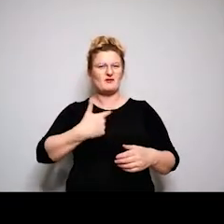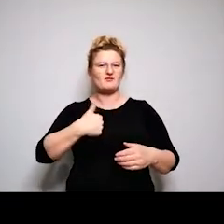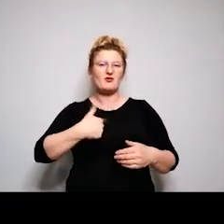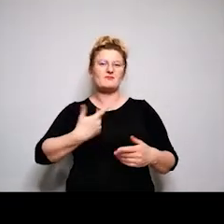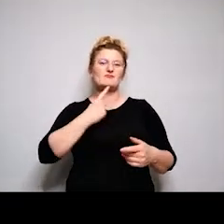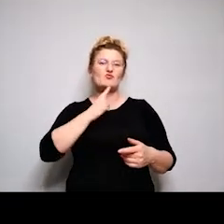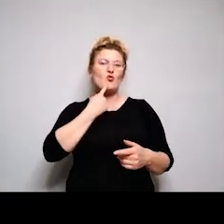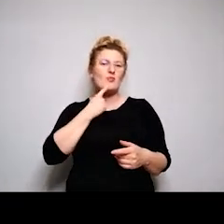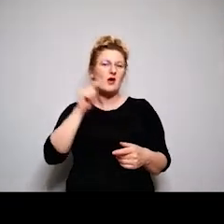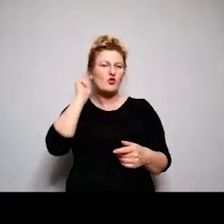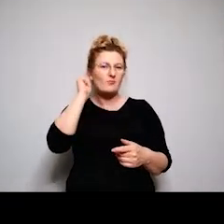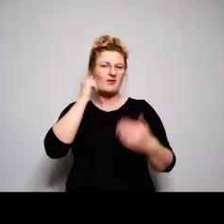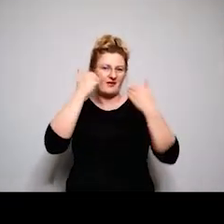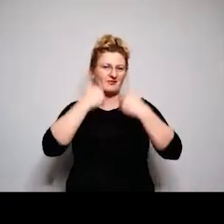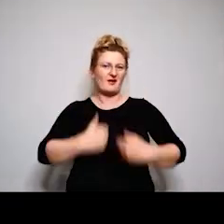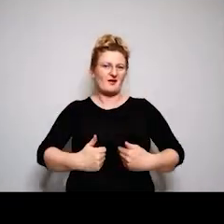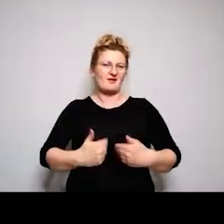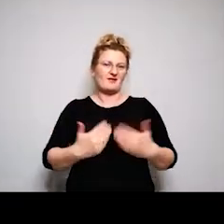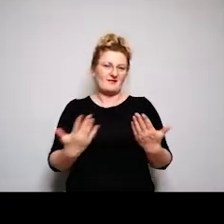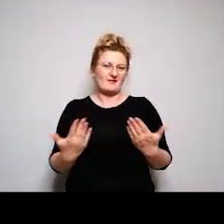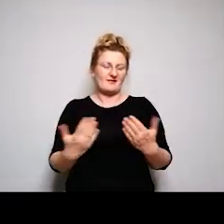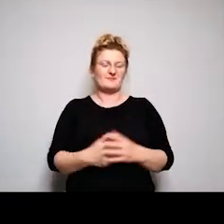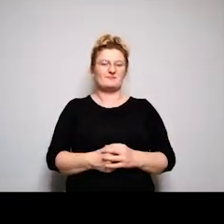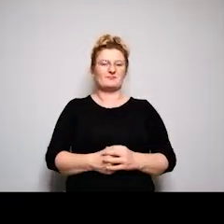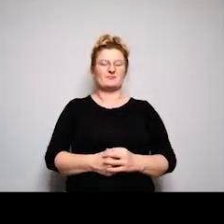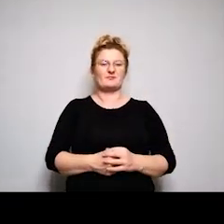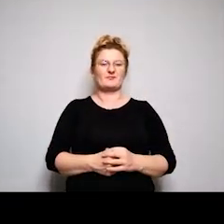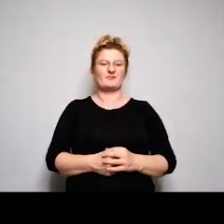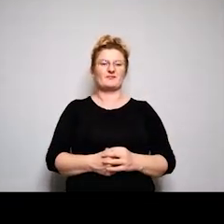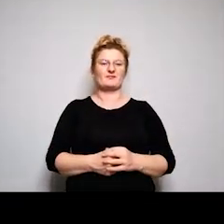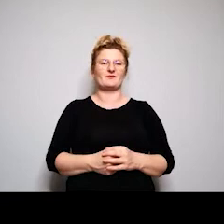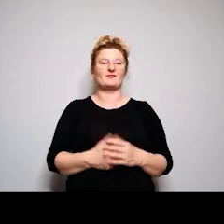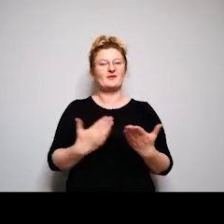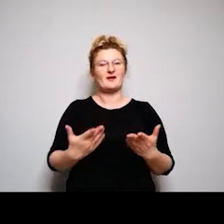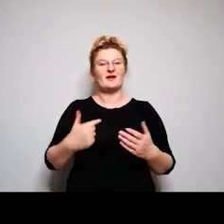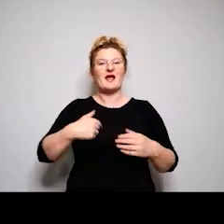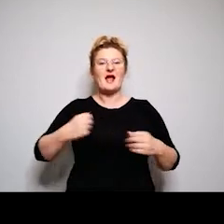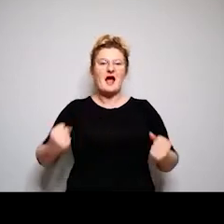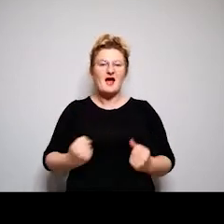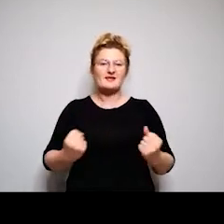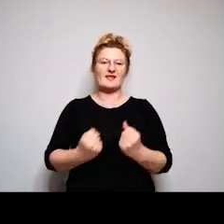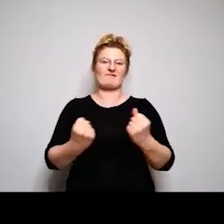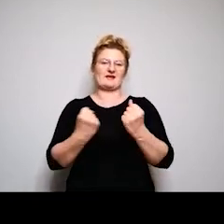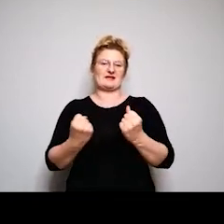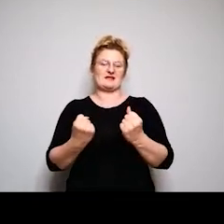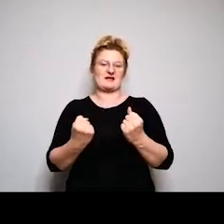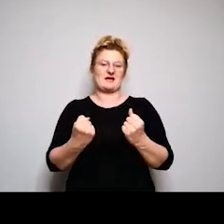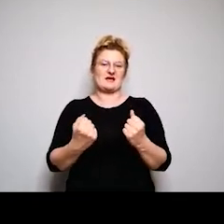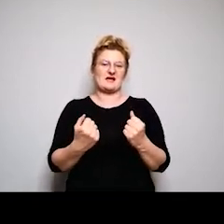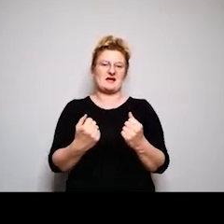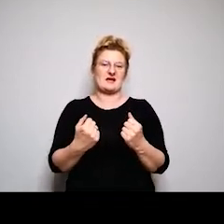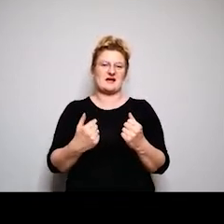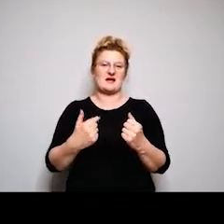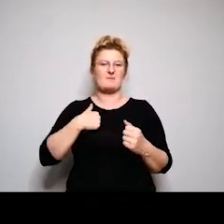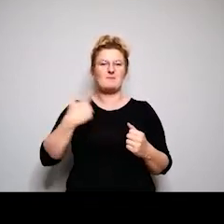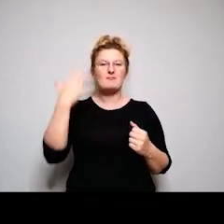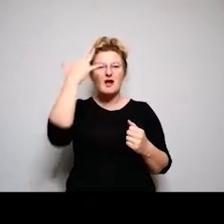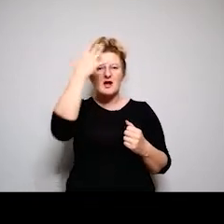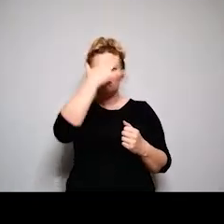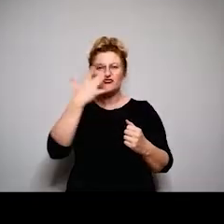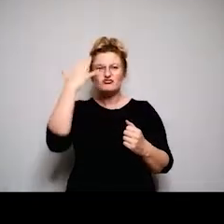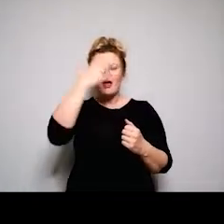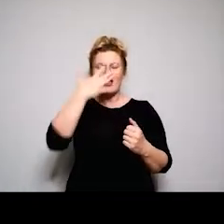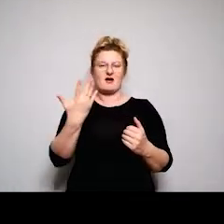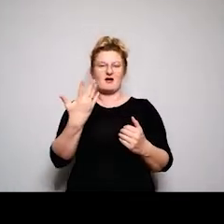think, okay, she's just a dreamer or she's just an activist. But if you have learned and you have studied and you know what you're